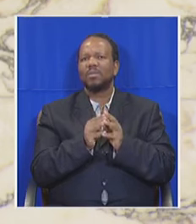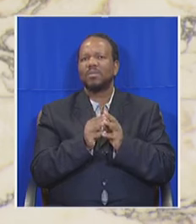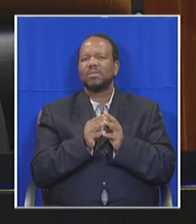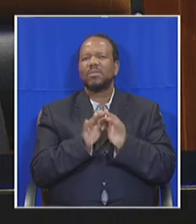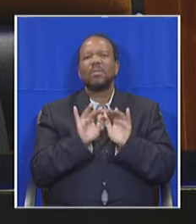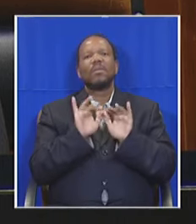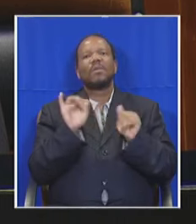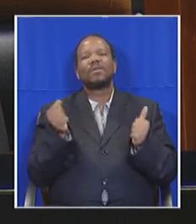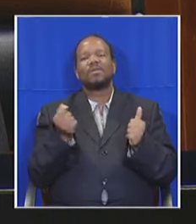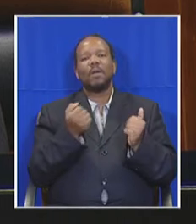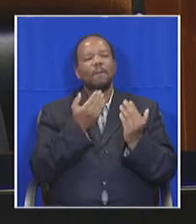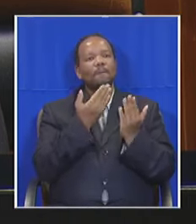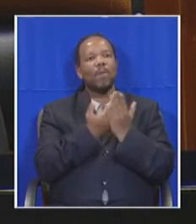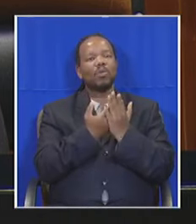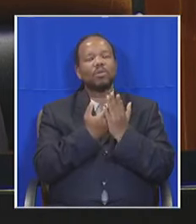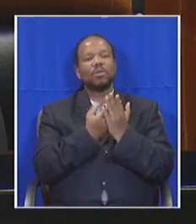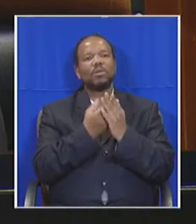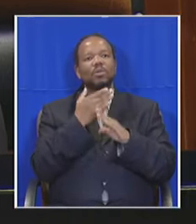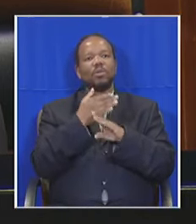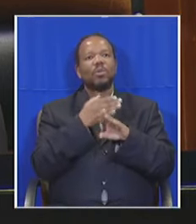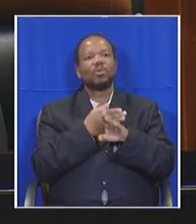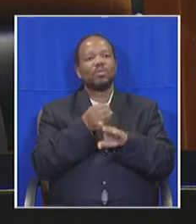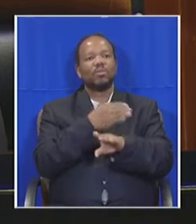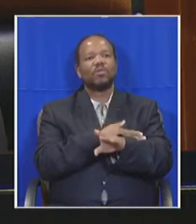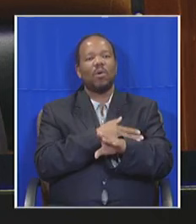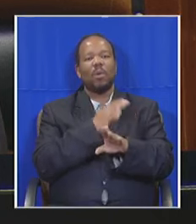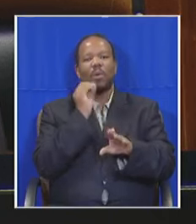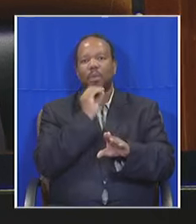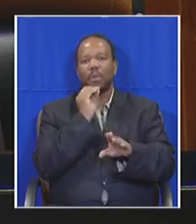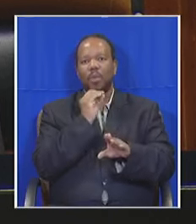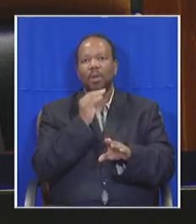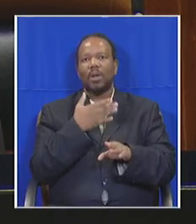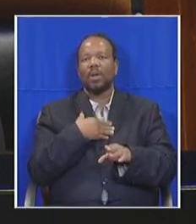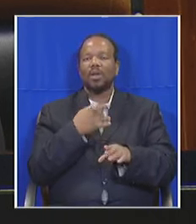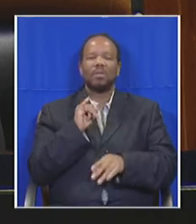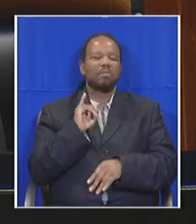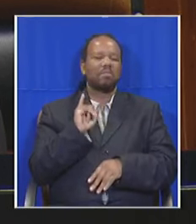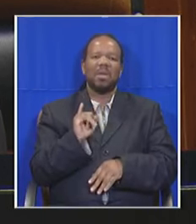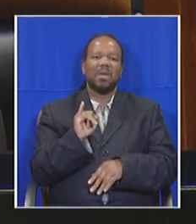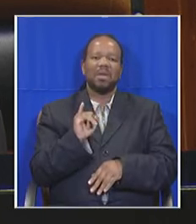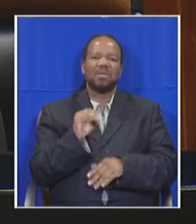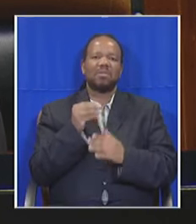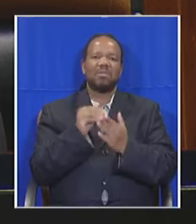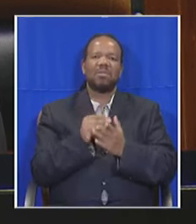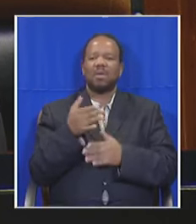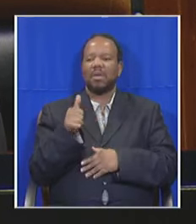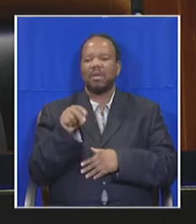without notice. Thank you. Well, then it's very oddly formulated, Chair. ANC?